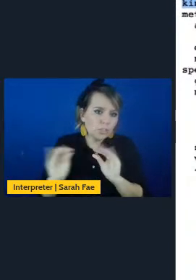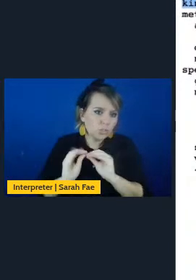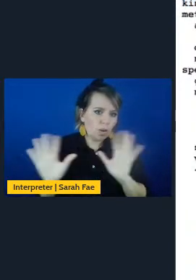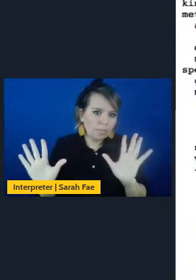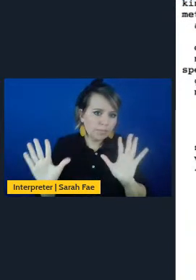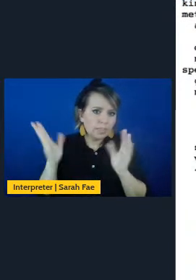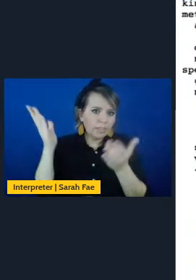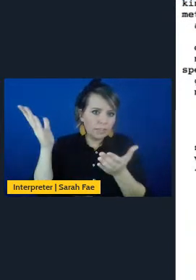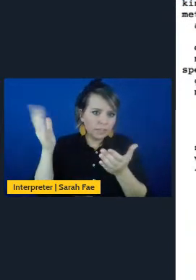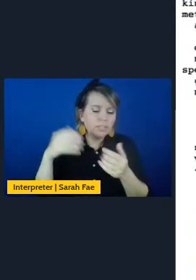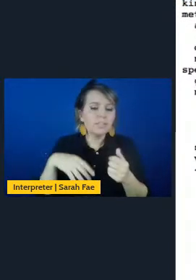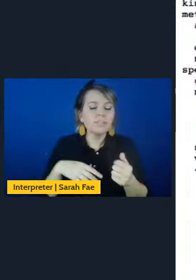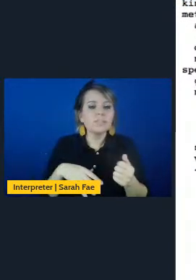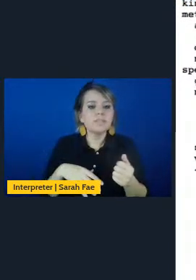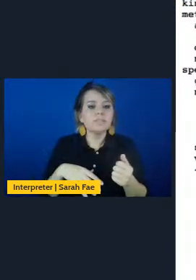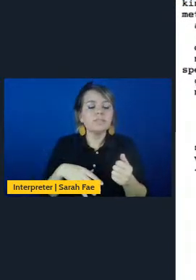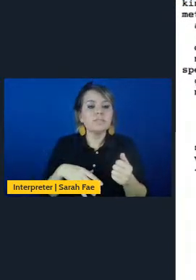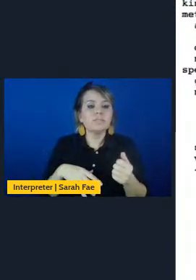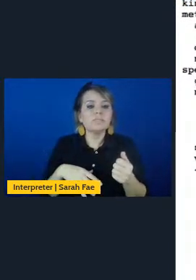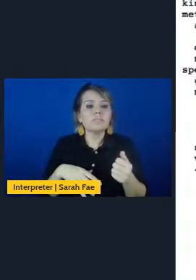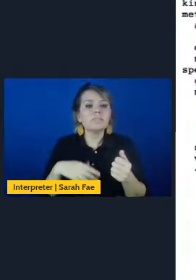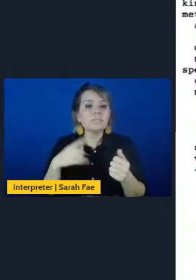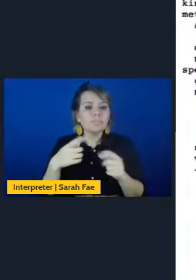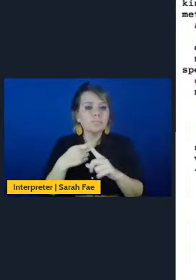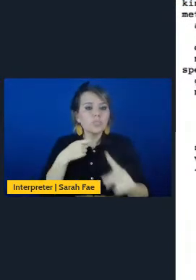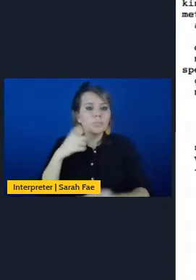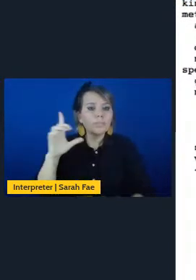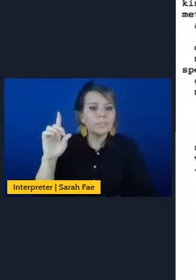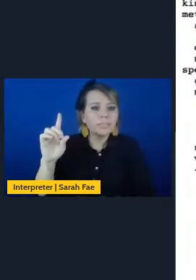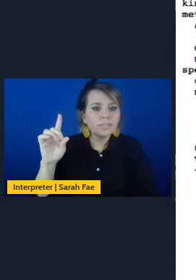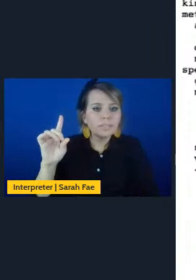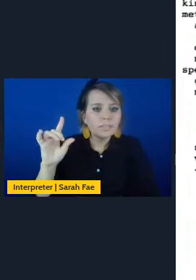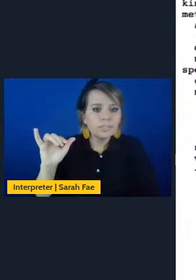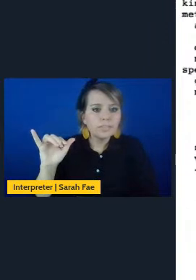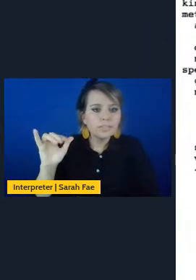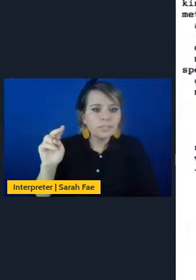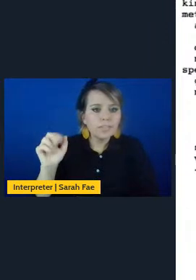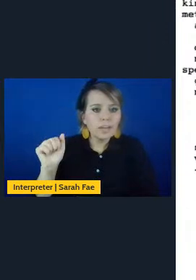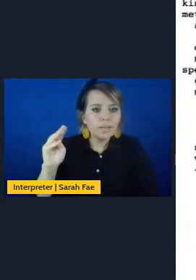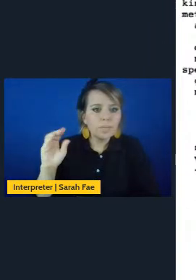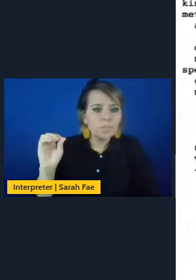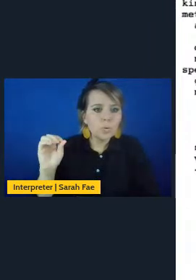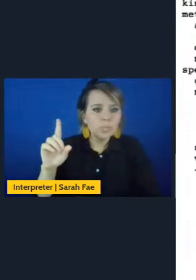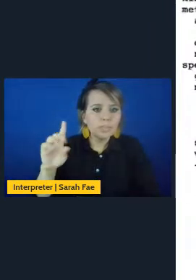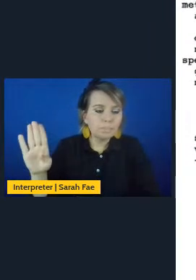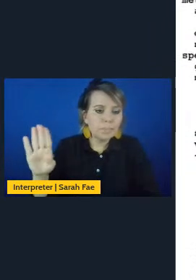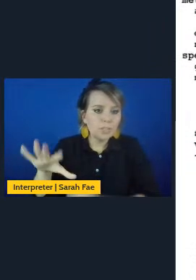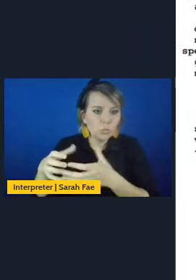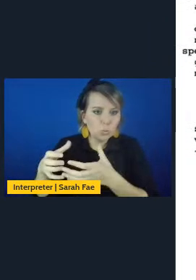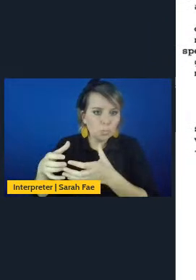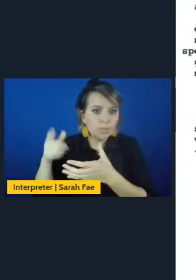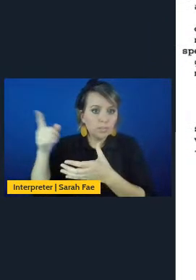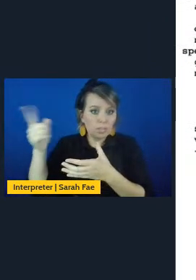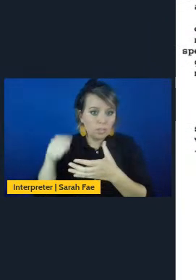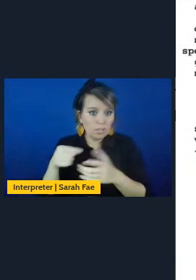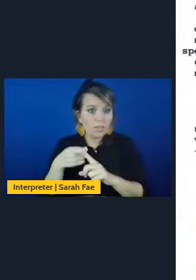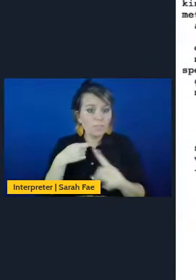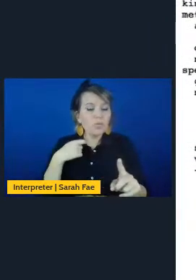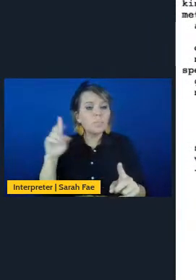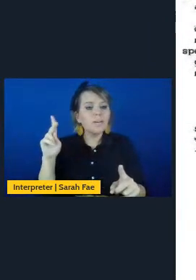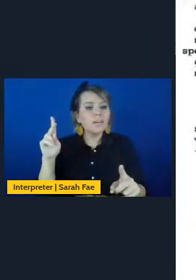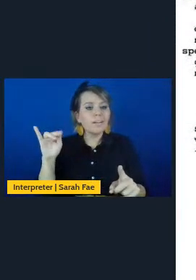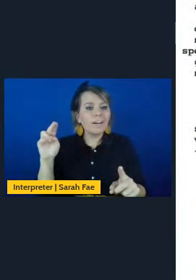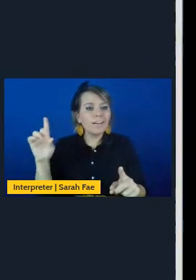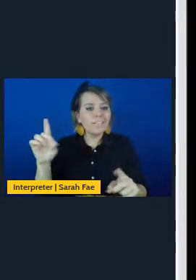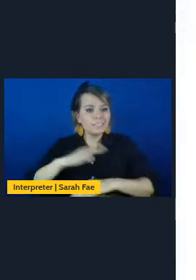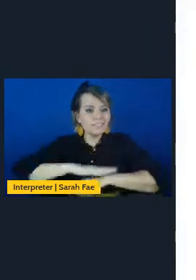this is from the DynamoDB group within the ACK, and this is of the kind table. All